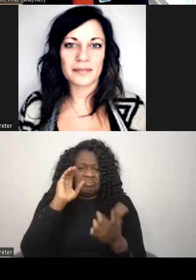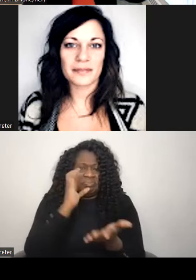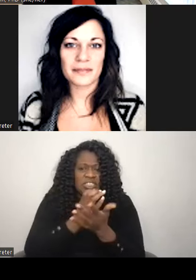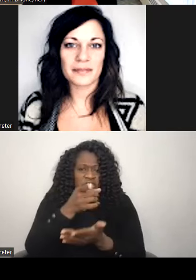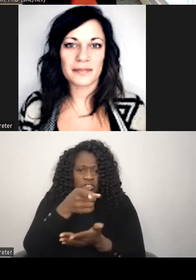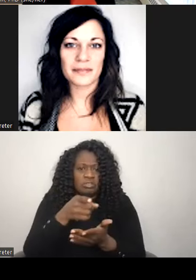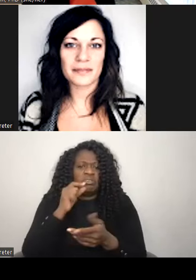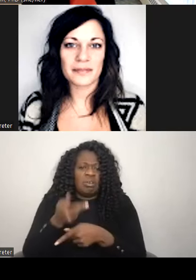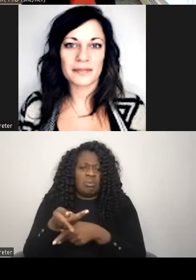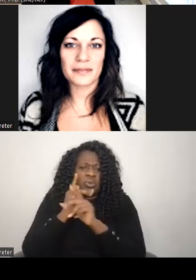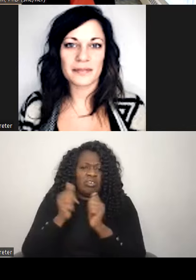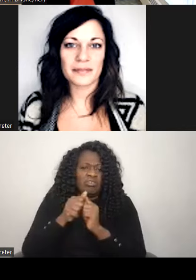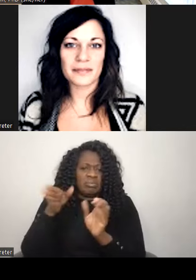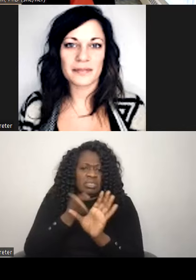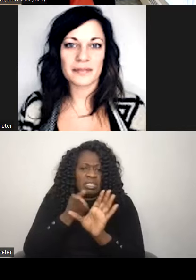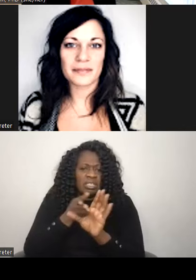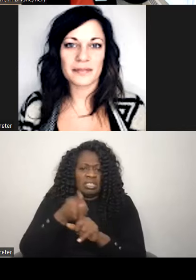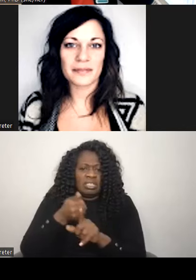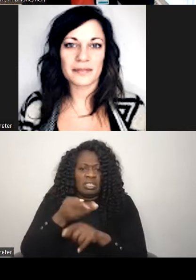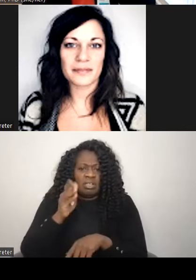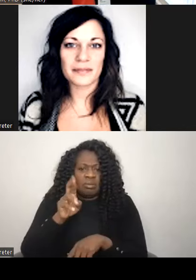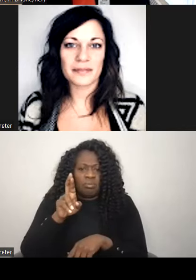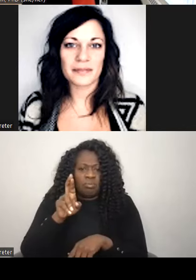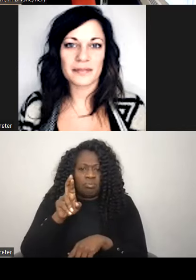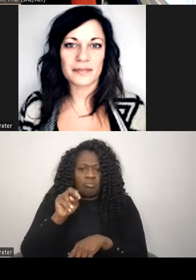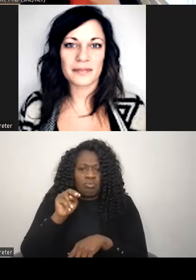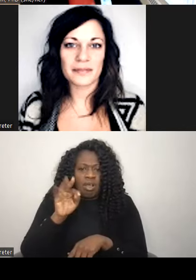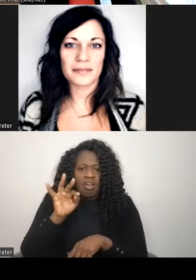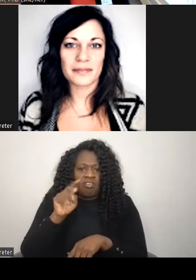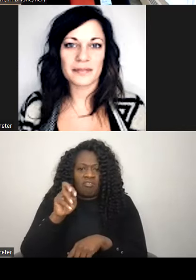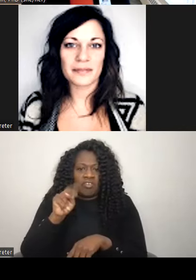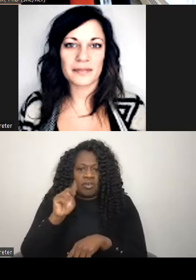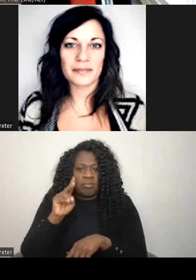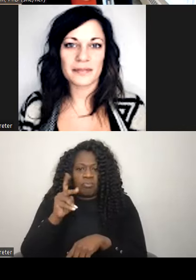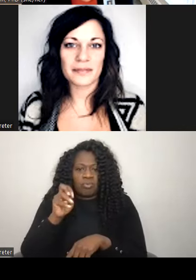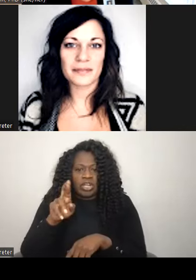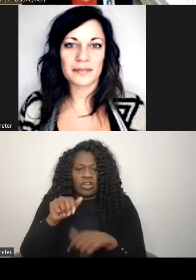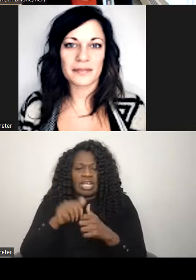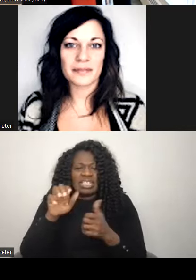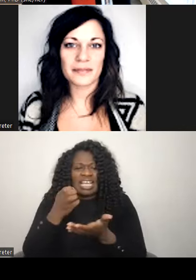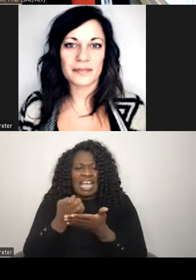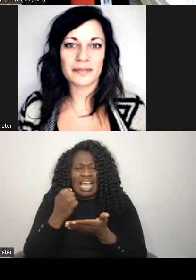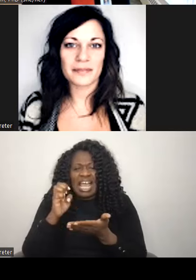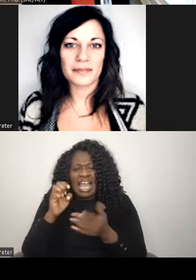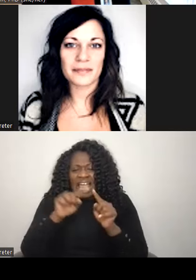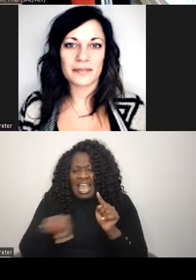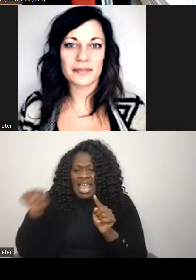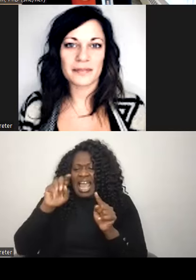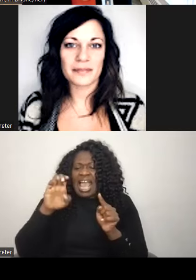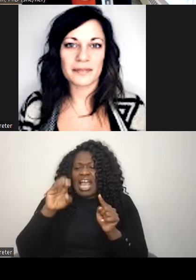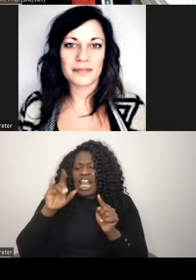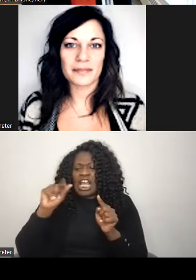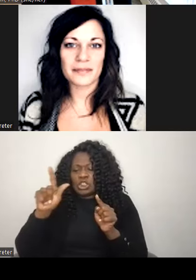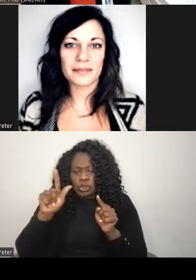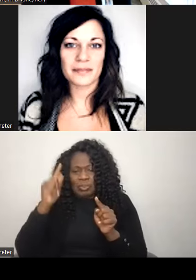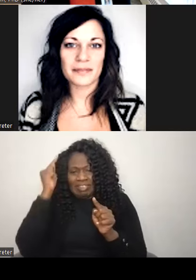I borrowed from a psychologist who's named Bronfenbrenner, who sort of first described what we call an ecological theory of mental health